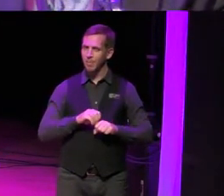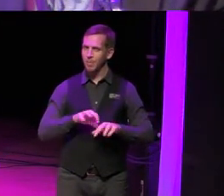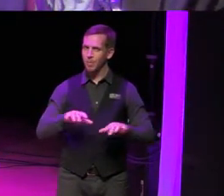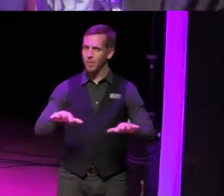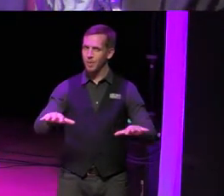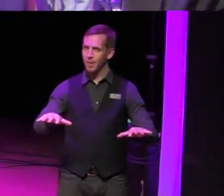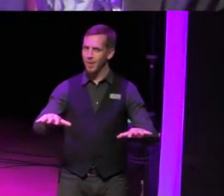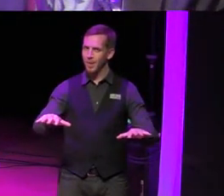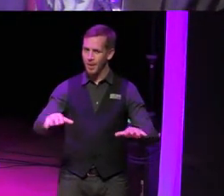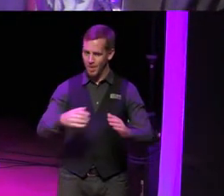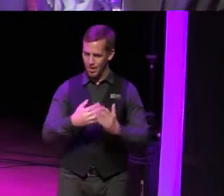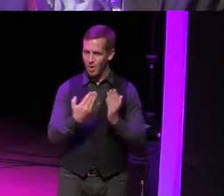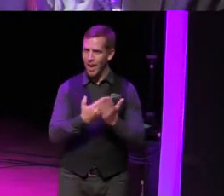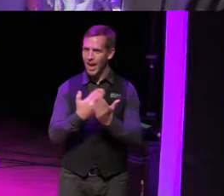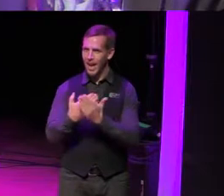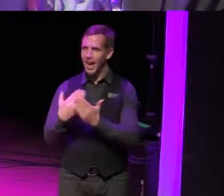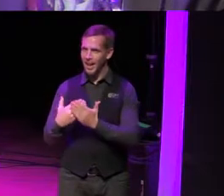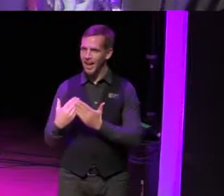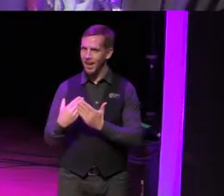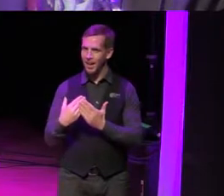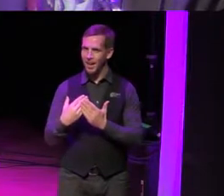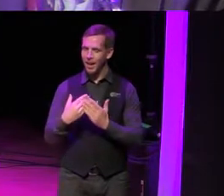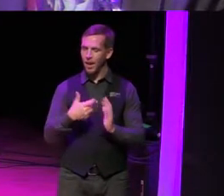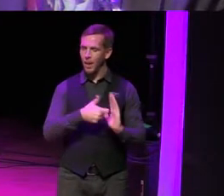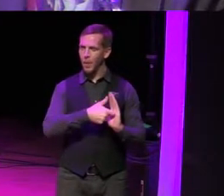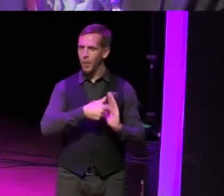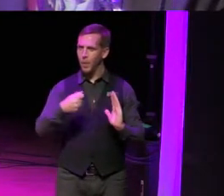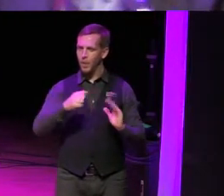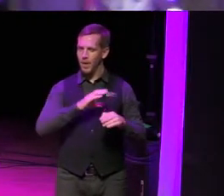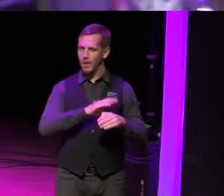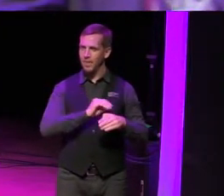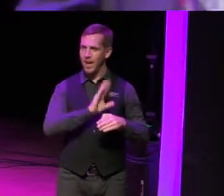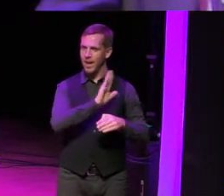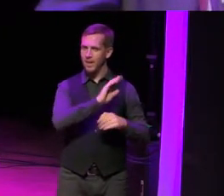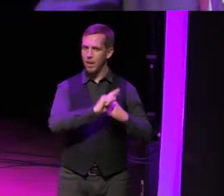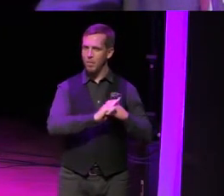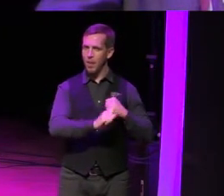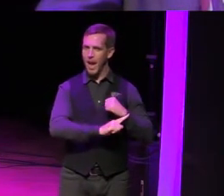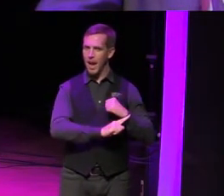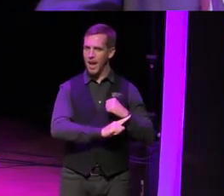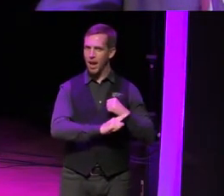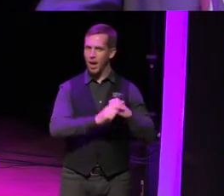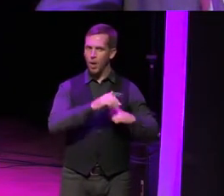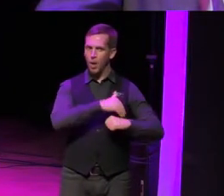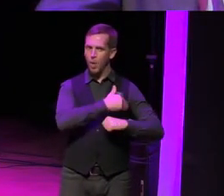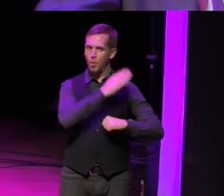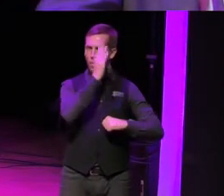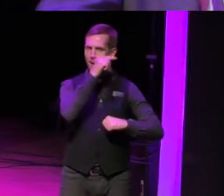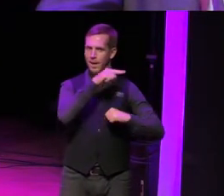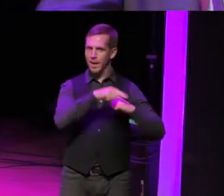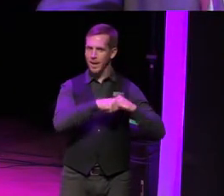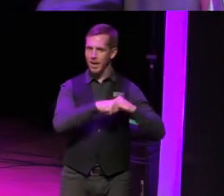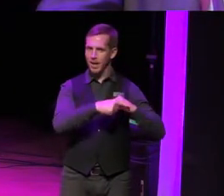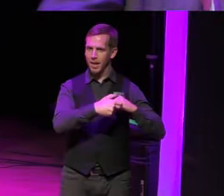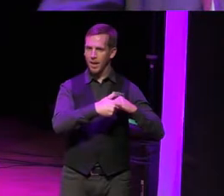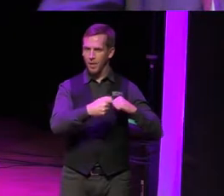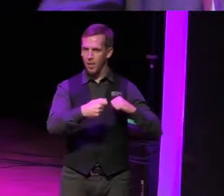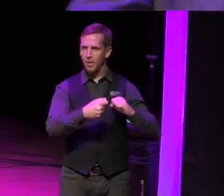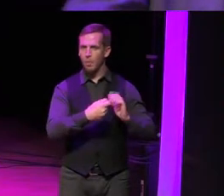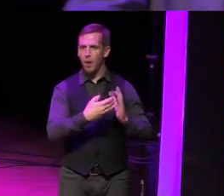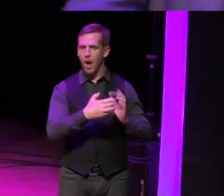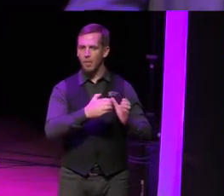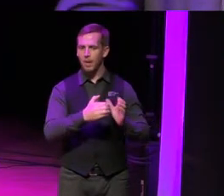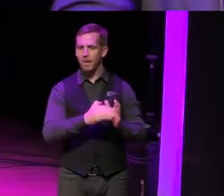copy the Swedish ombudsman model, they add to it. So you would consider the public protector as the